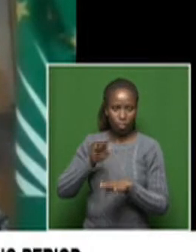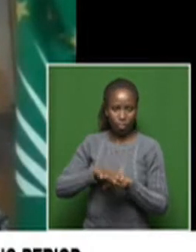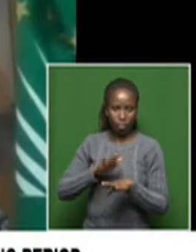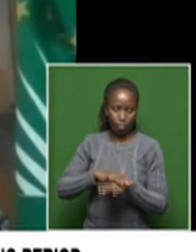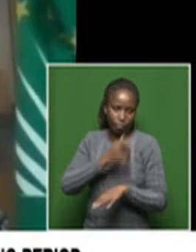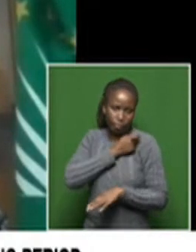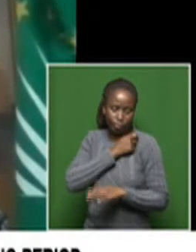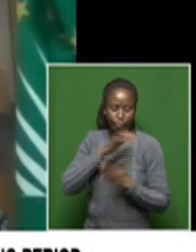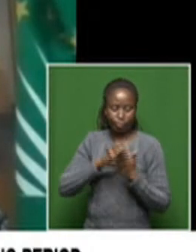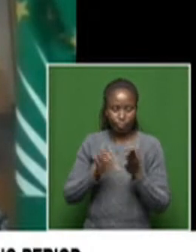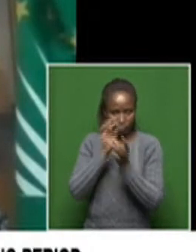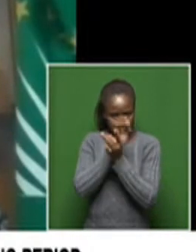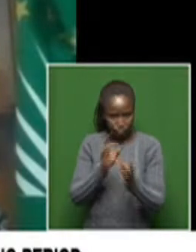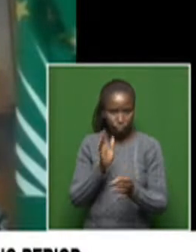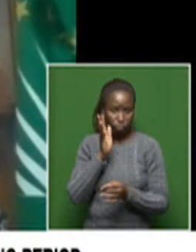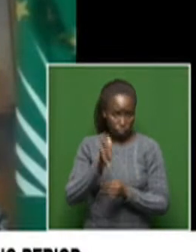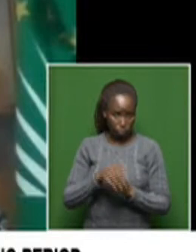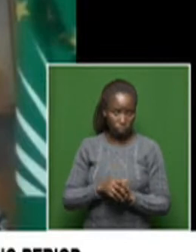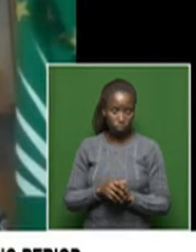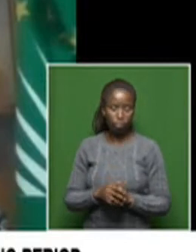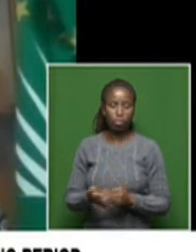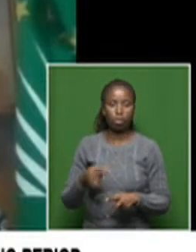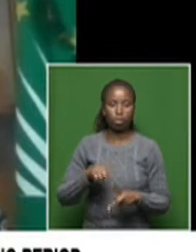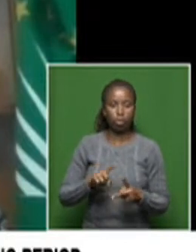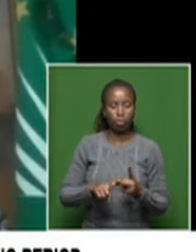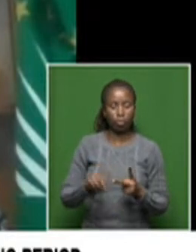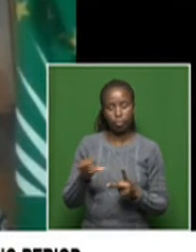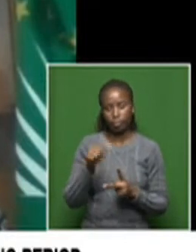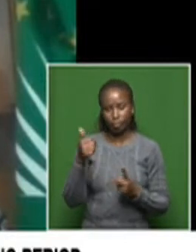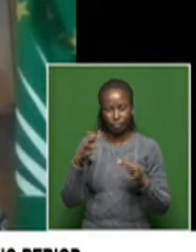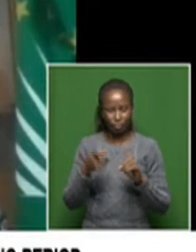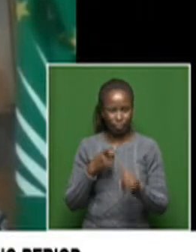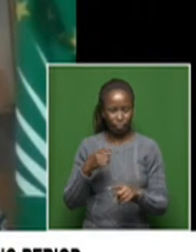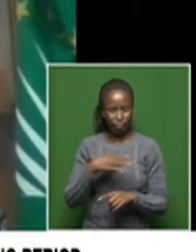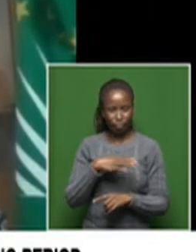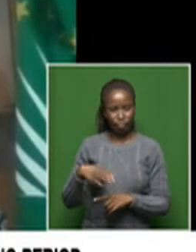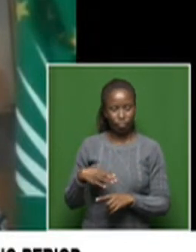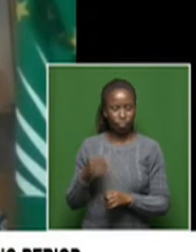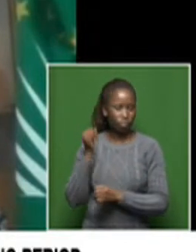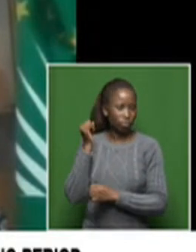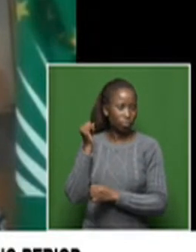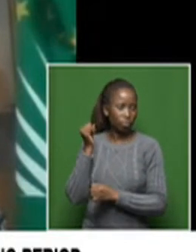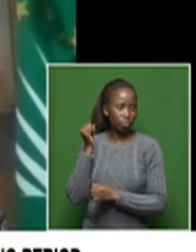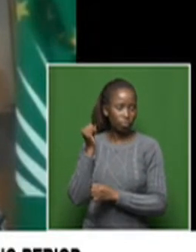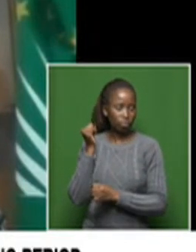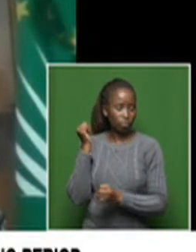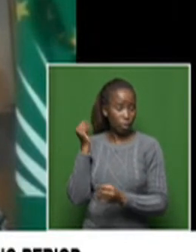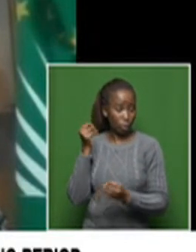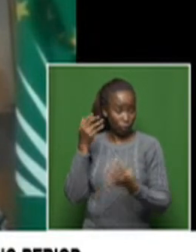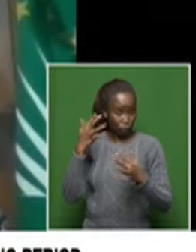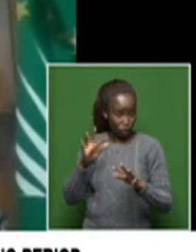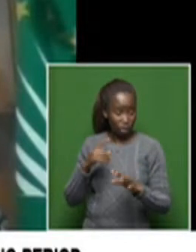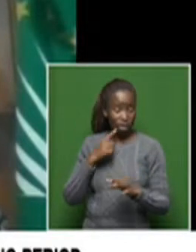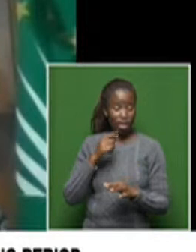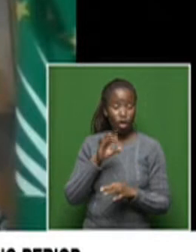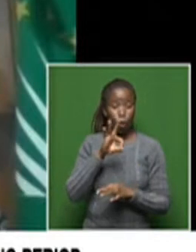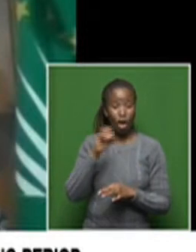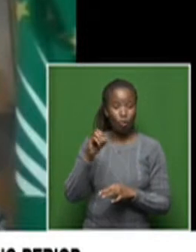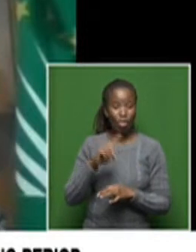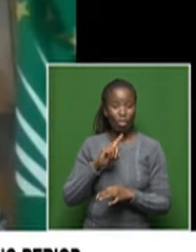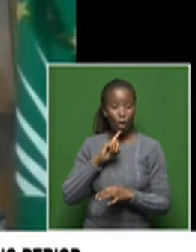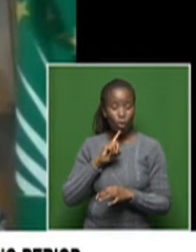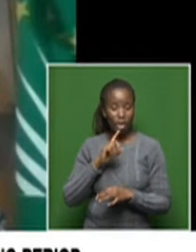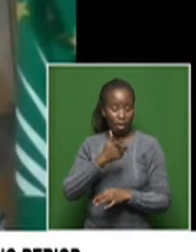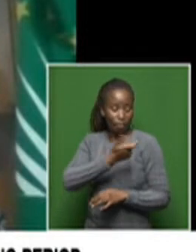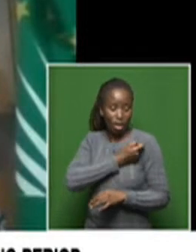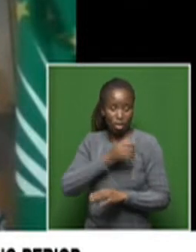we have been able to talk about the president announced the 300,000 vaccine that would arrive. I can confirm that